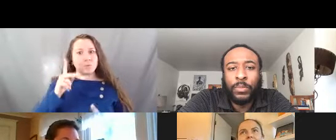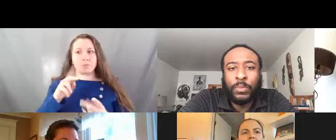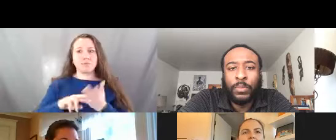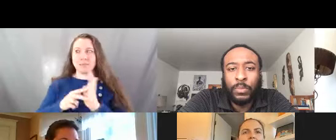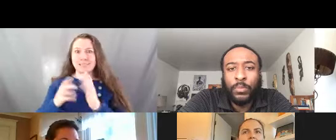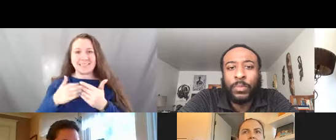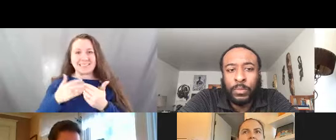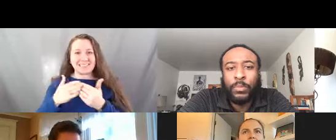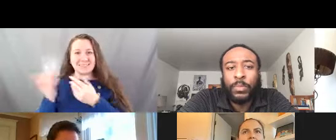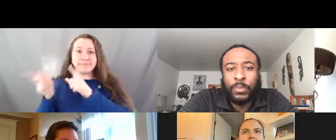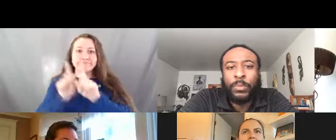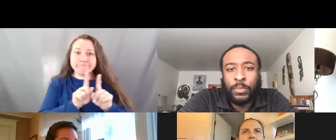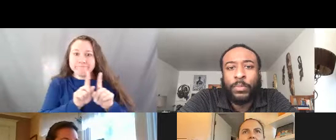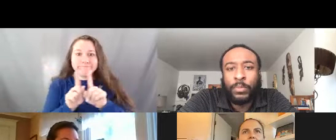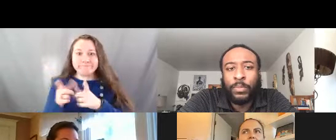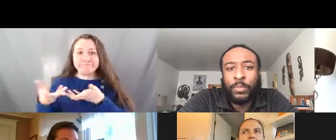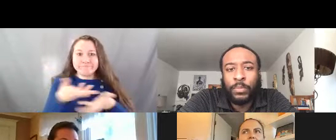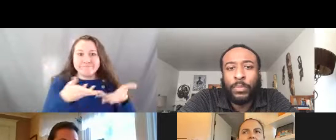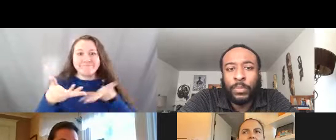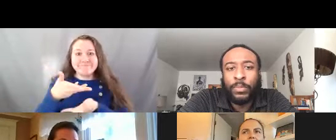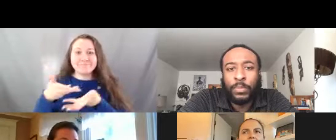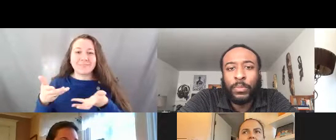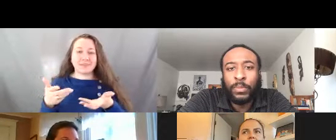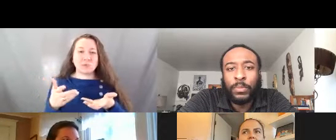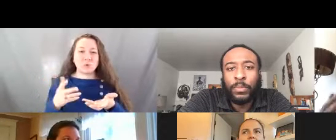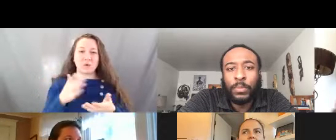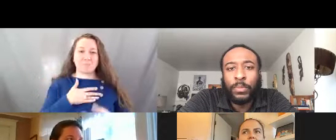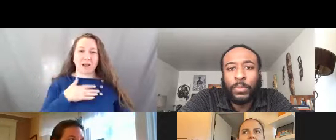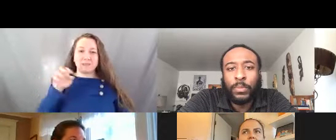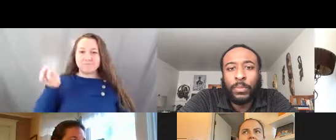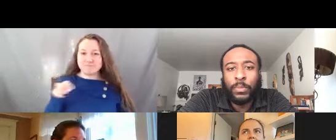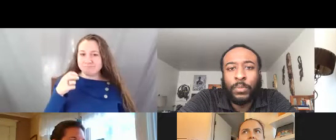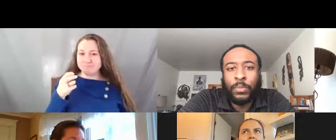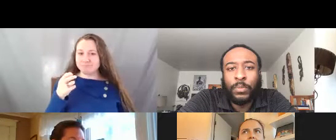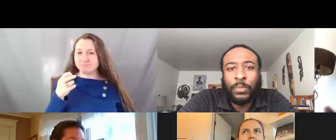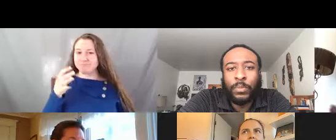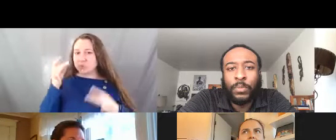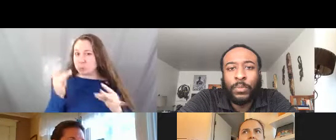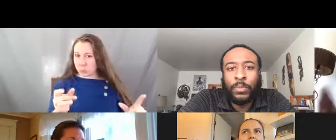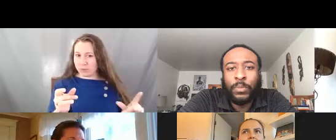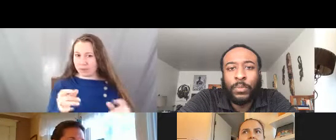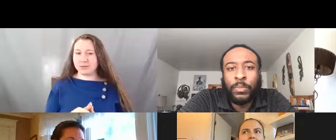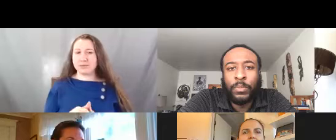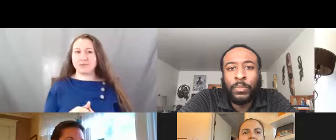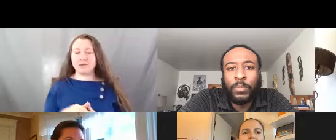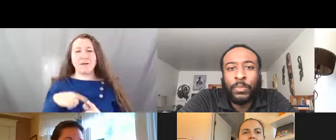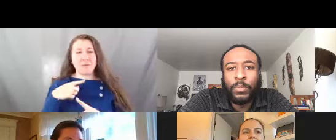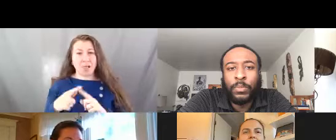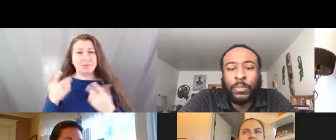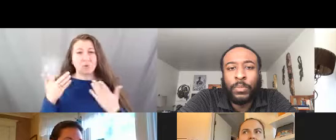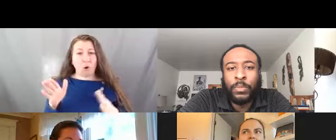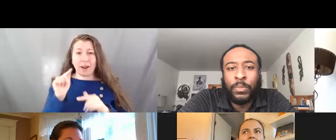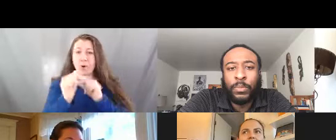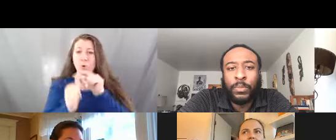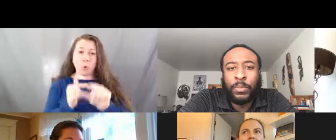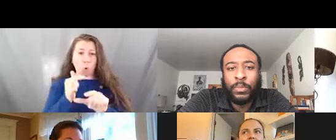very easy like that. So, and I was also fortunate to have a very big group of global scholars when I came over here. So